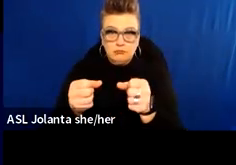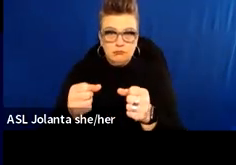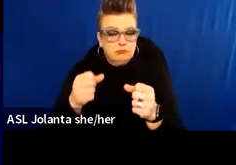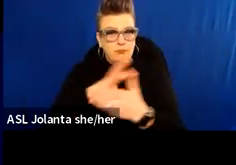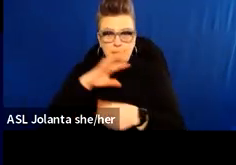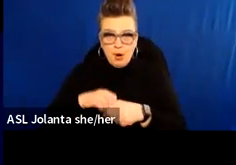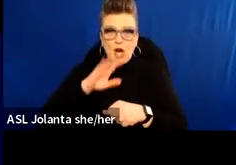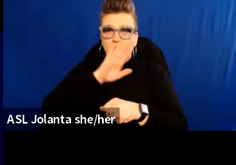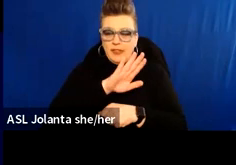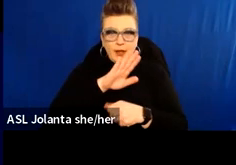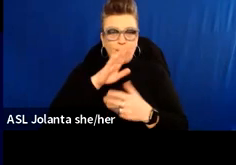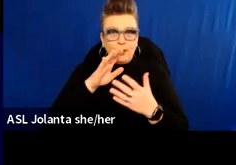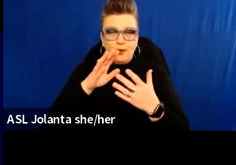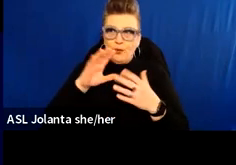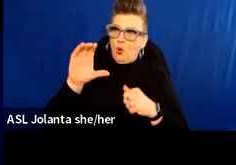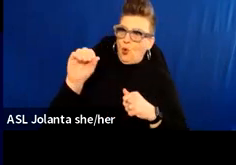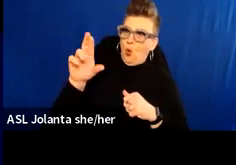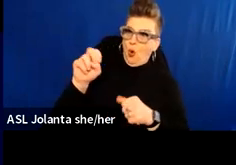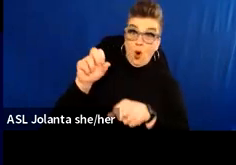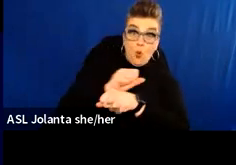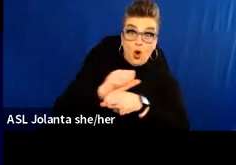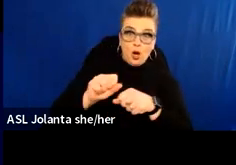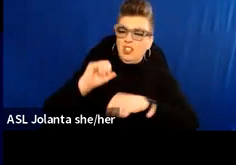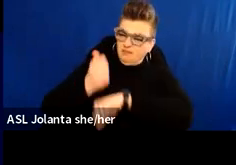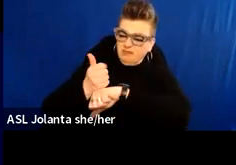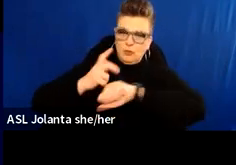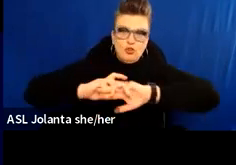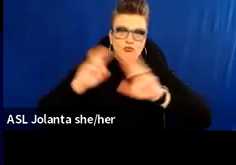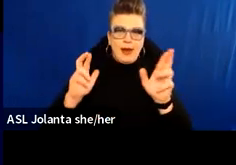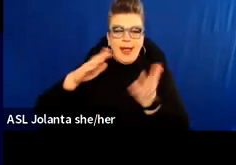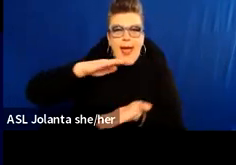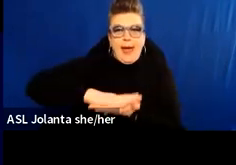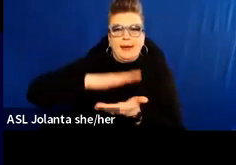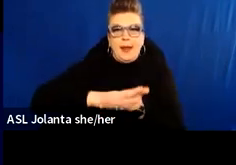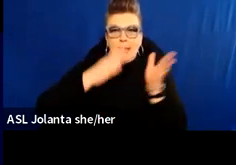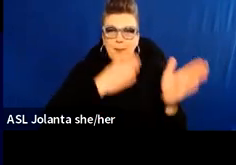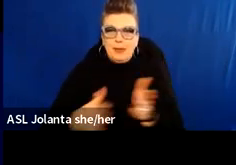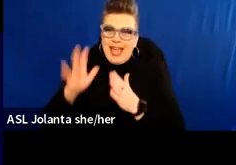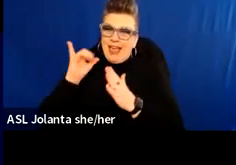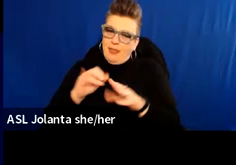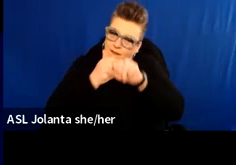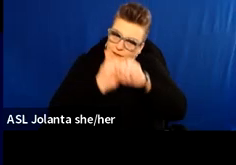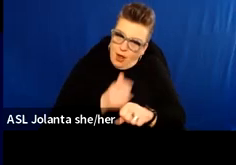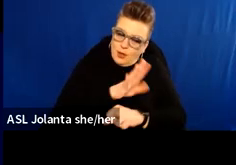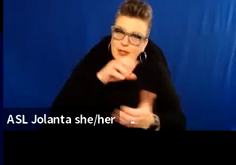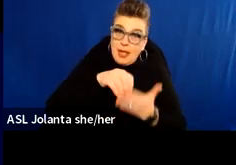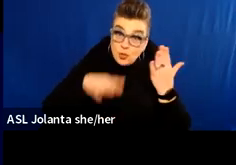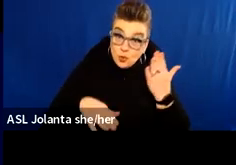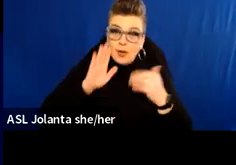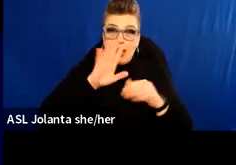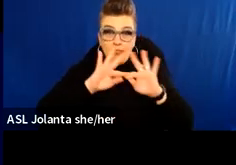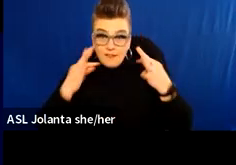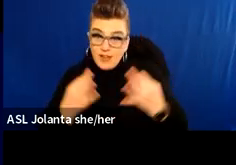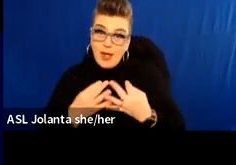there's an academic plan that begins to work with this individual student and the student's family has heard